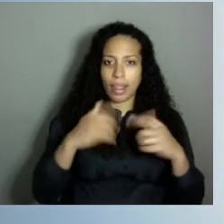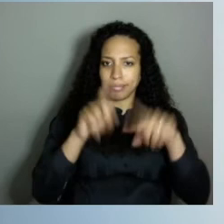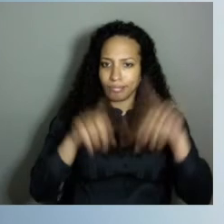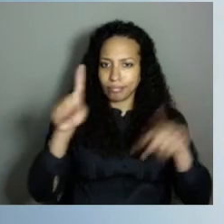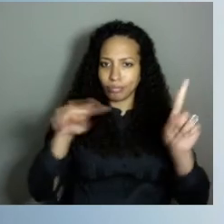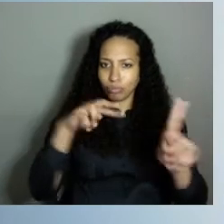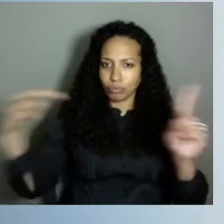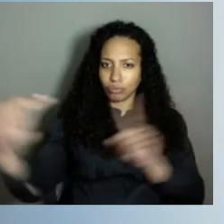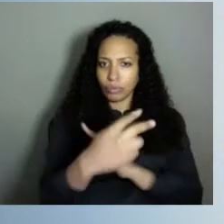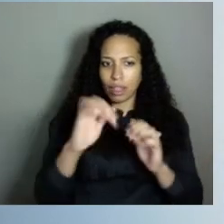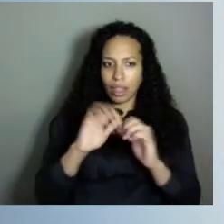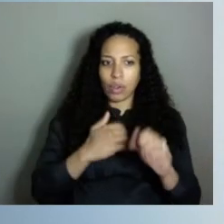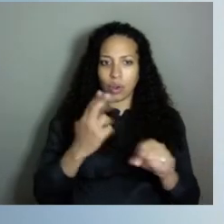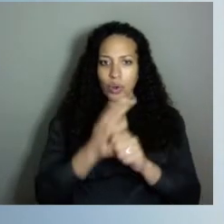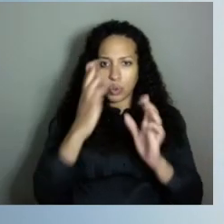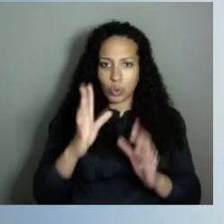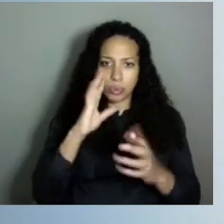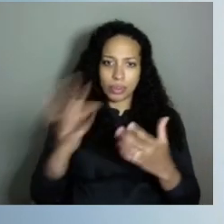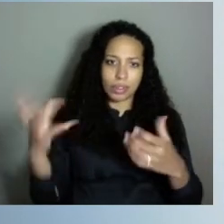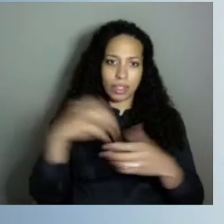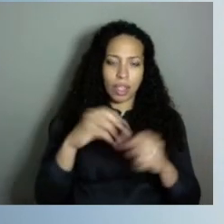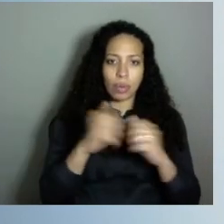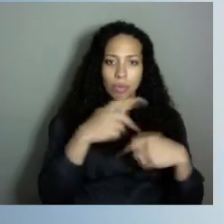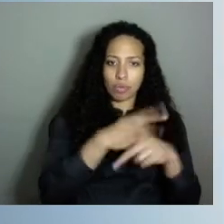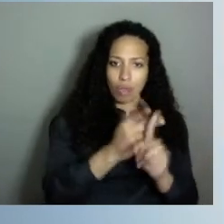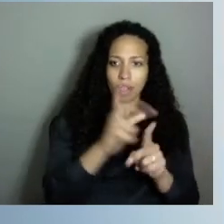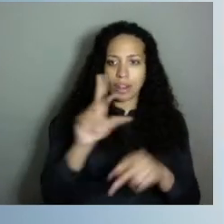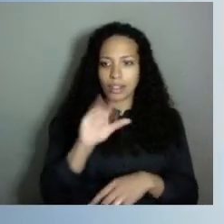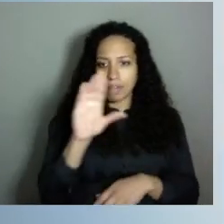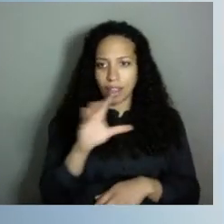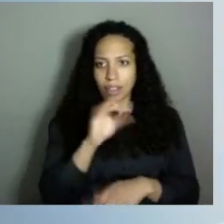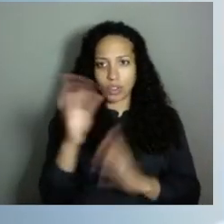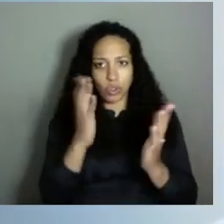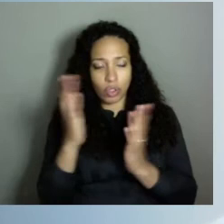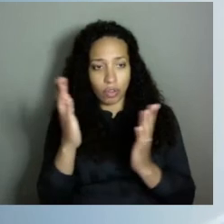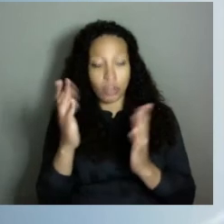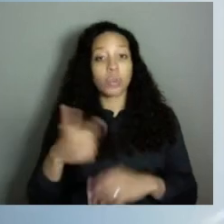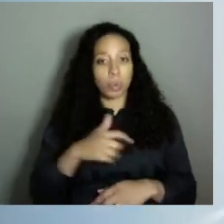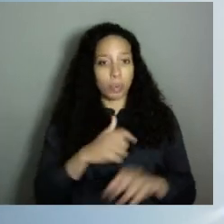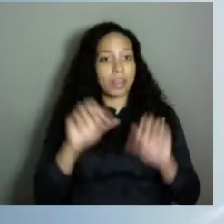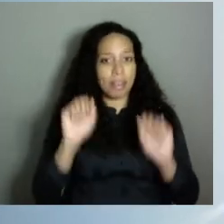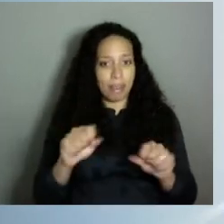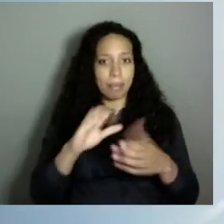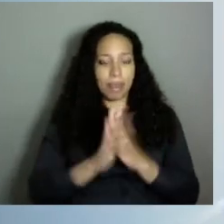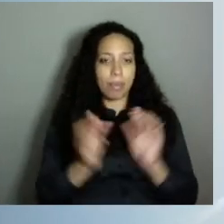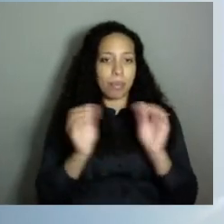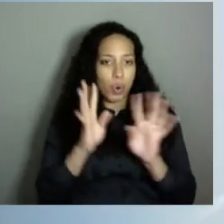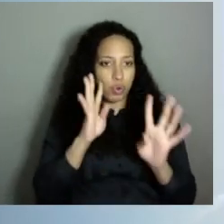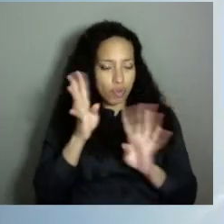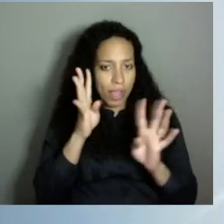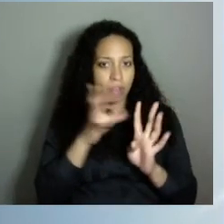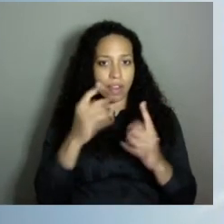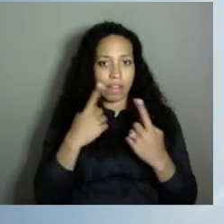users engage with products, devices, and services so that we can be more creative and effective